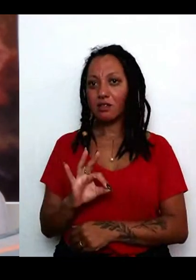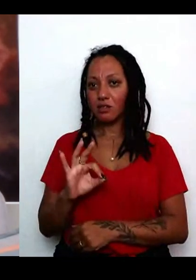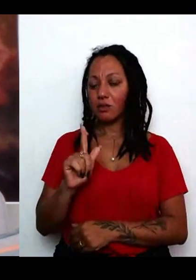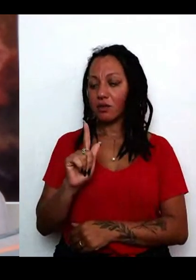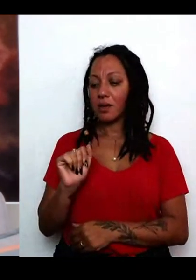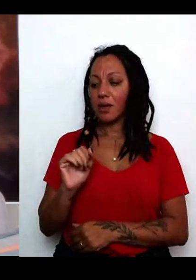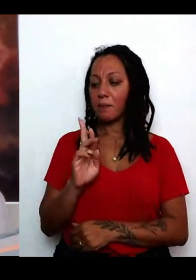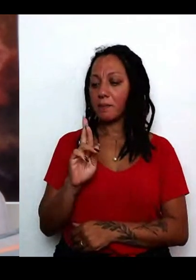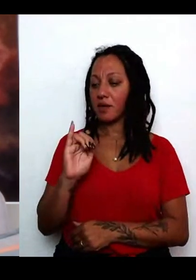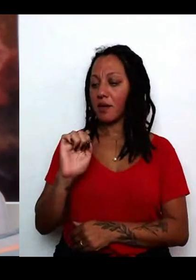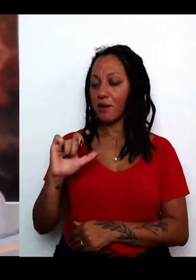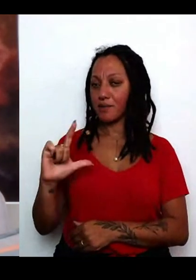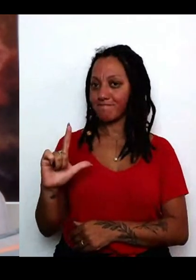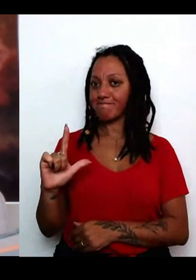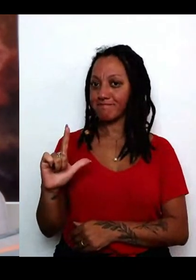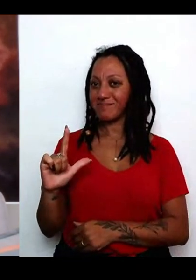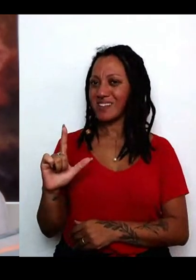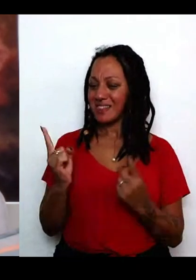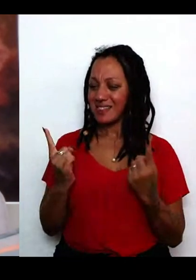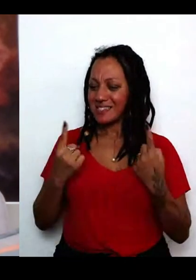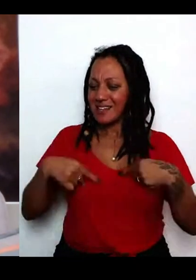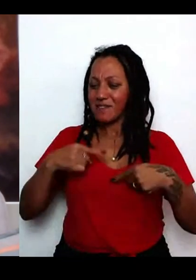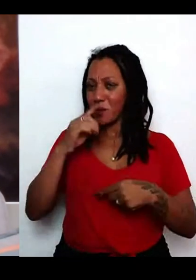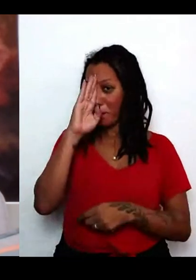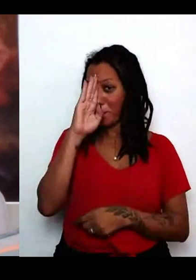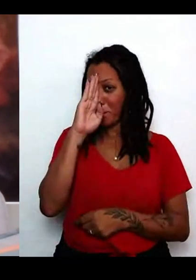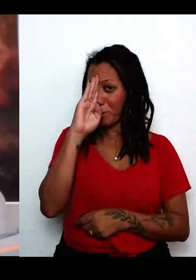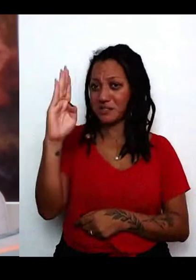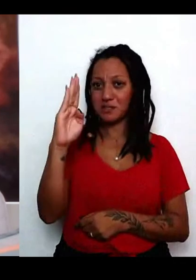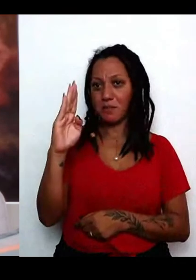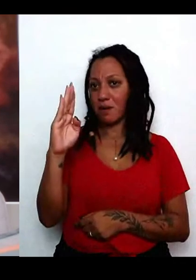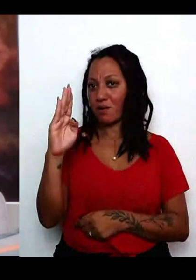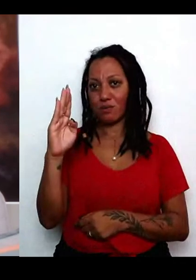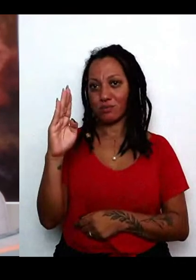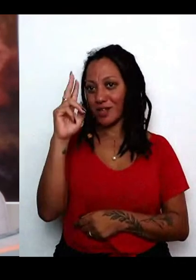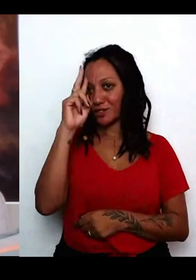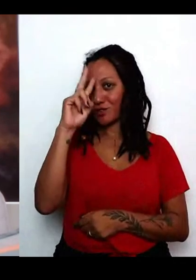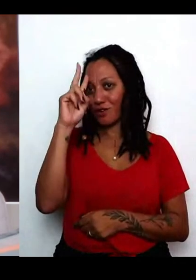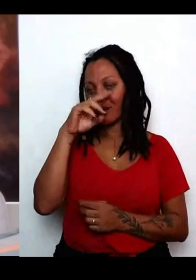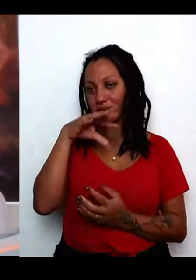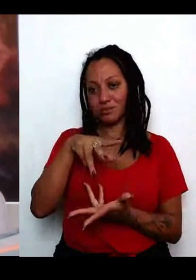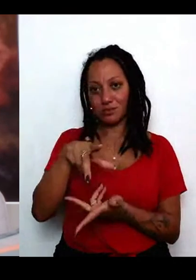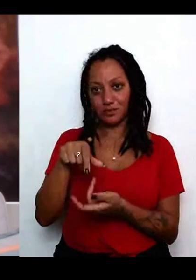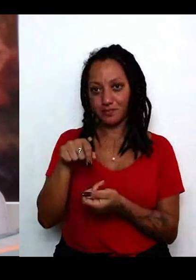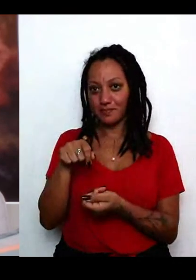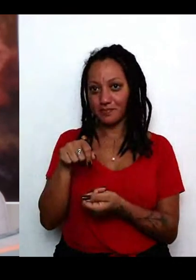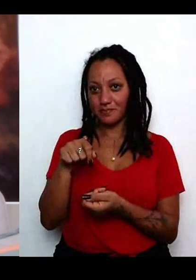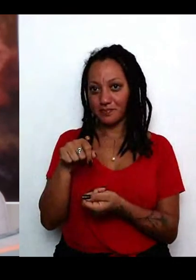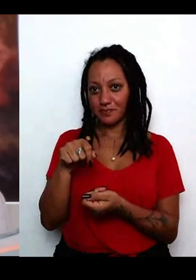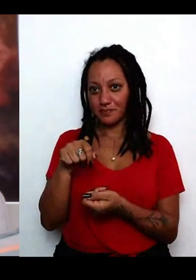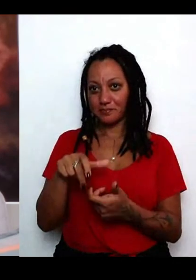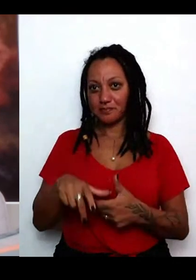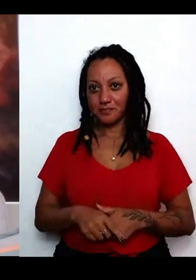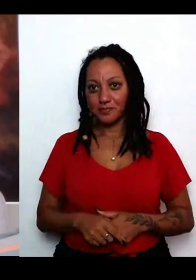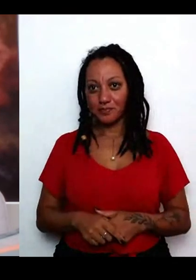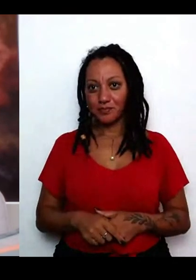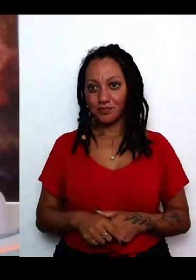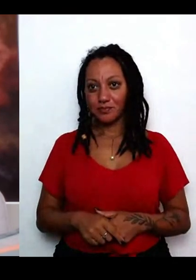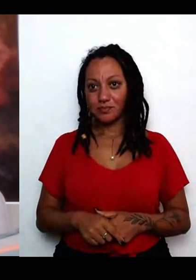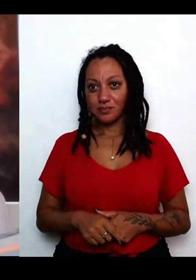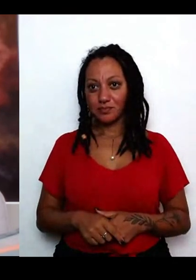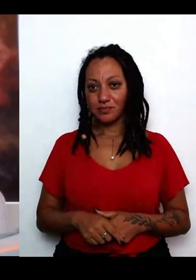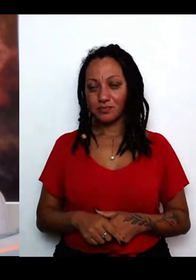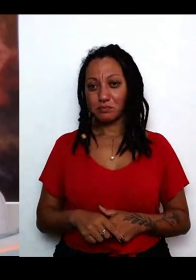greatest challenge in human history being faced with the destruction of our